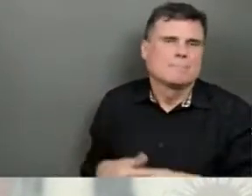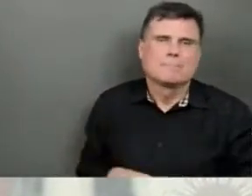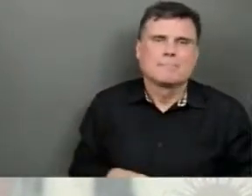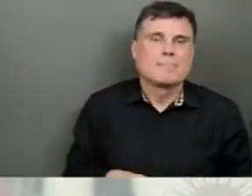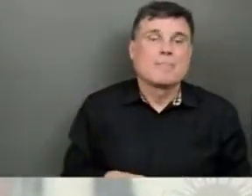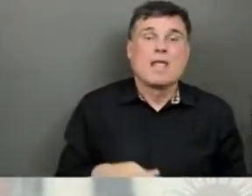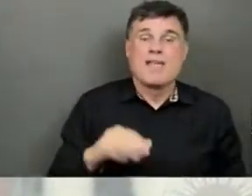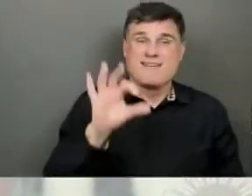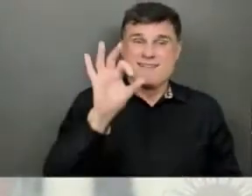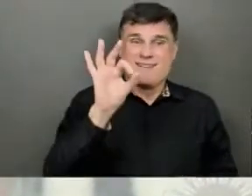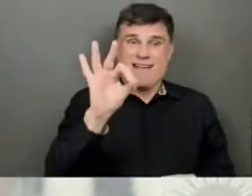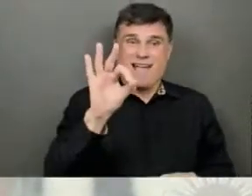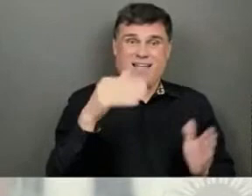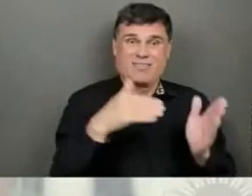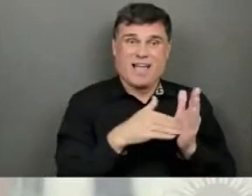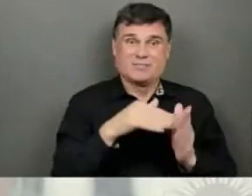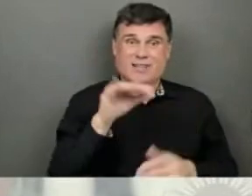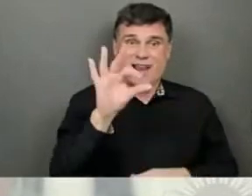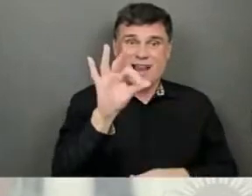9,927 people